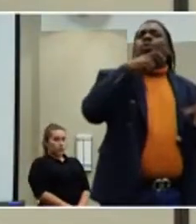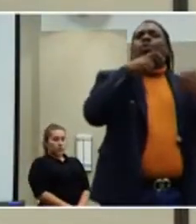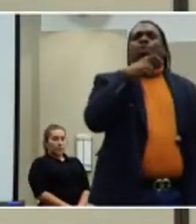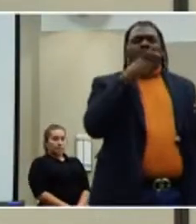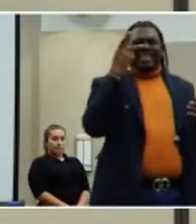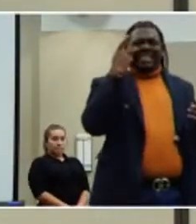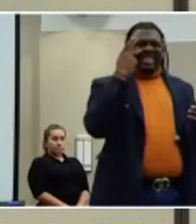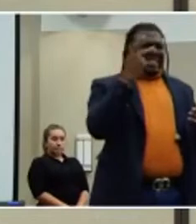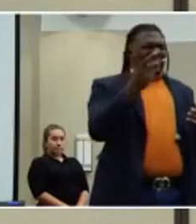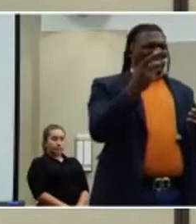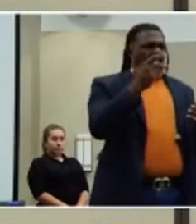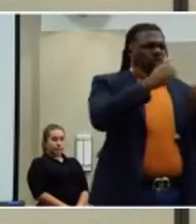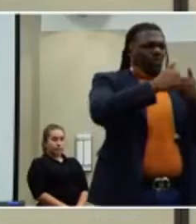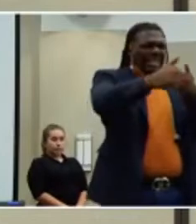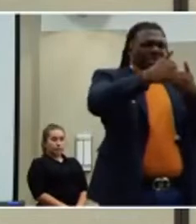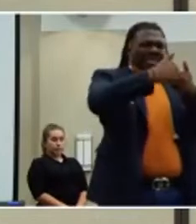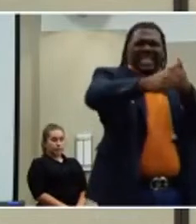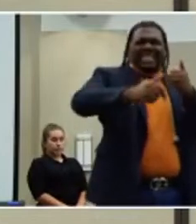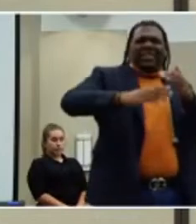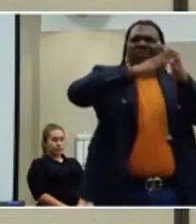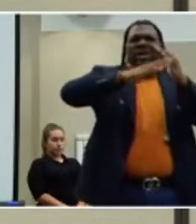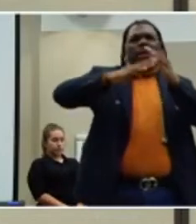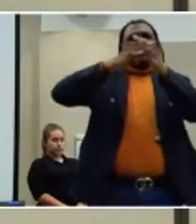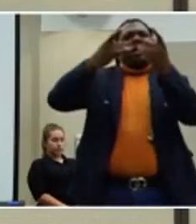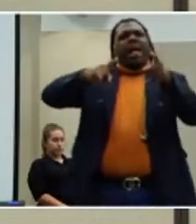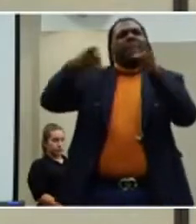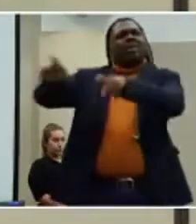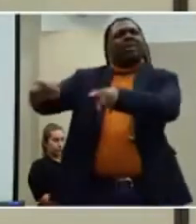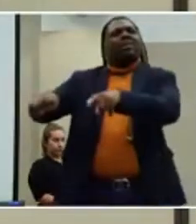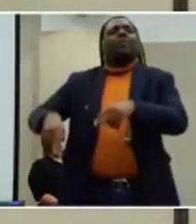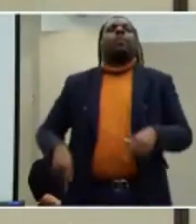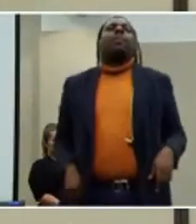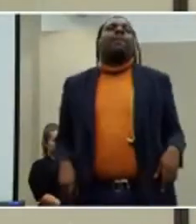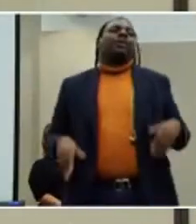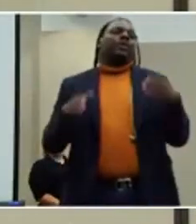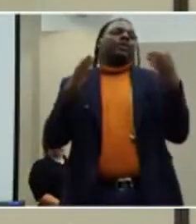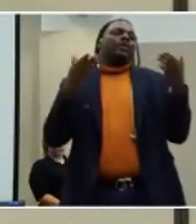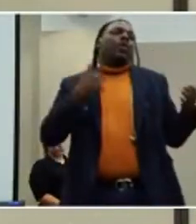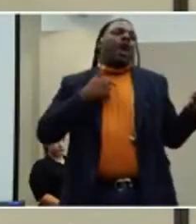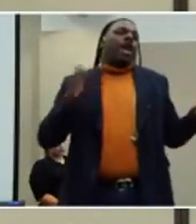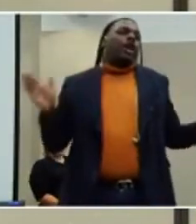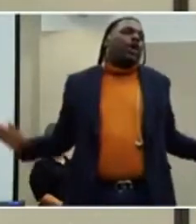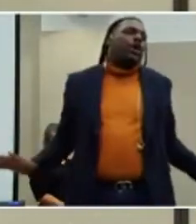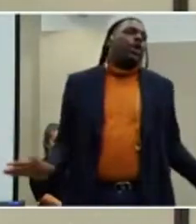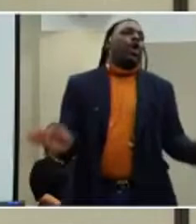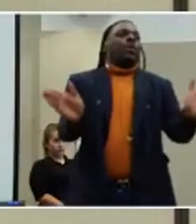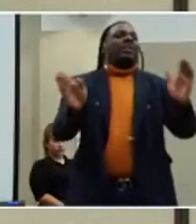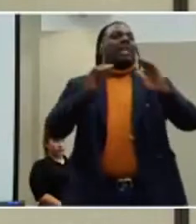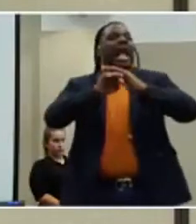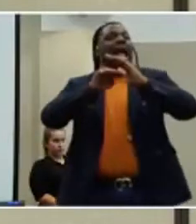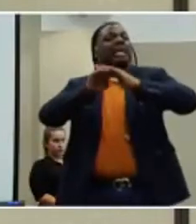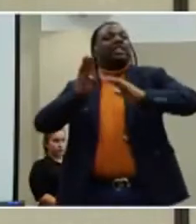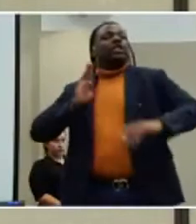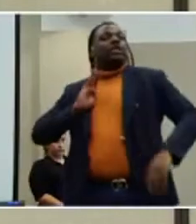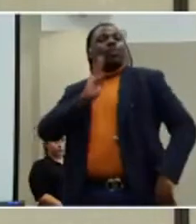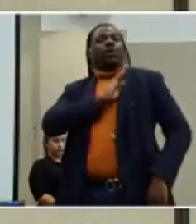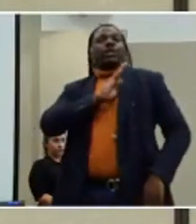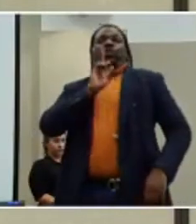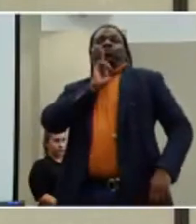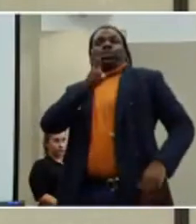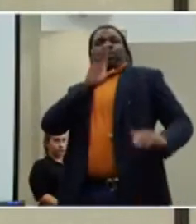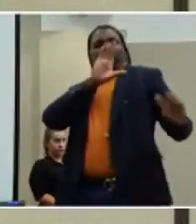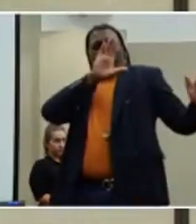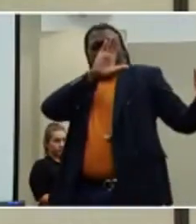who seem to have these transportation barriers the most. So I encourage the U.S. Access Board to